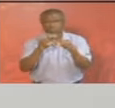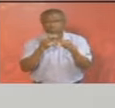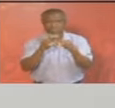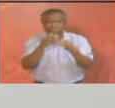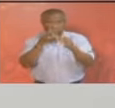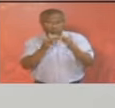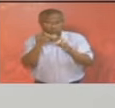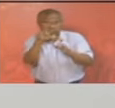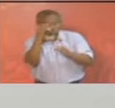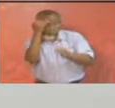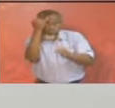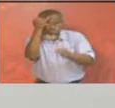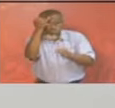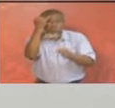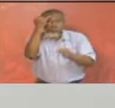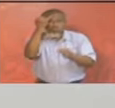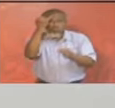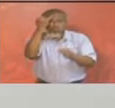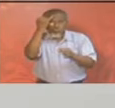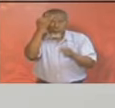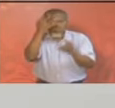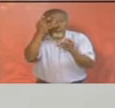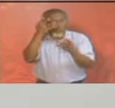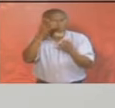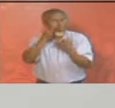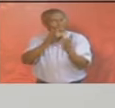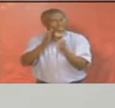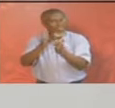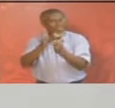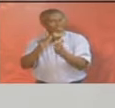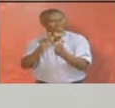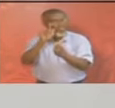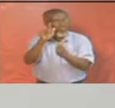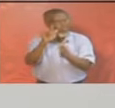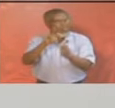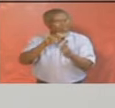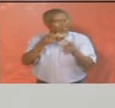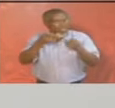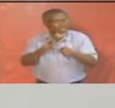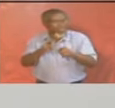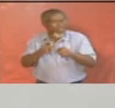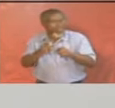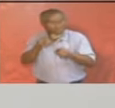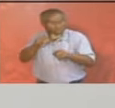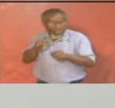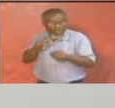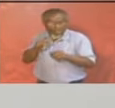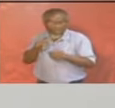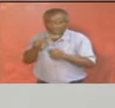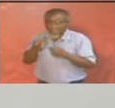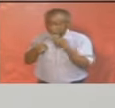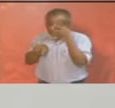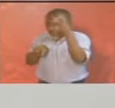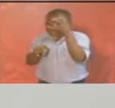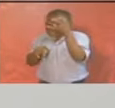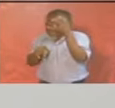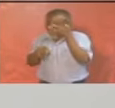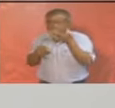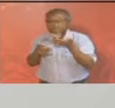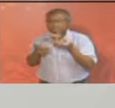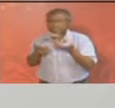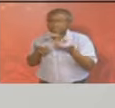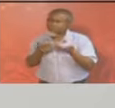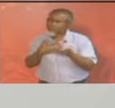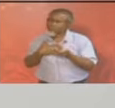but someone has become ill, someone has been exposed, someone's a contact of a positive case, these are